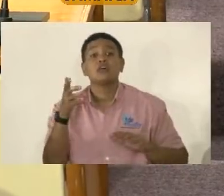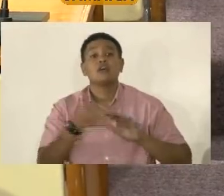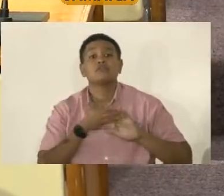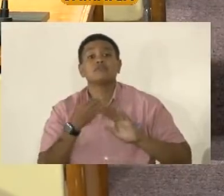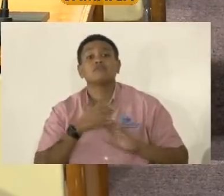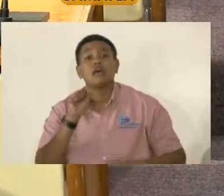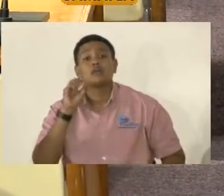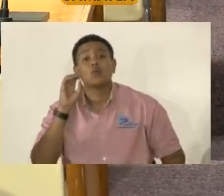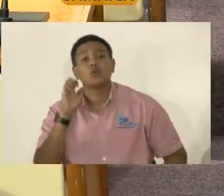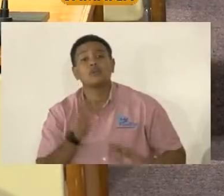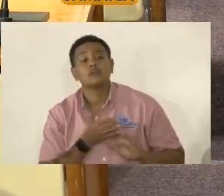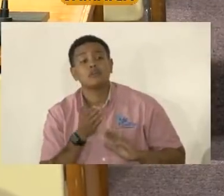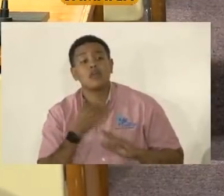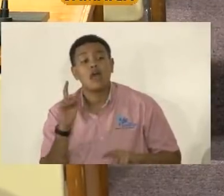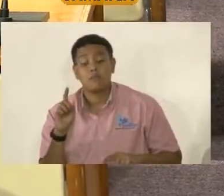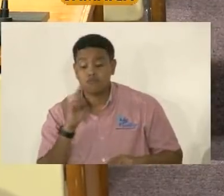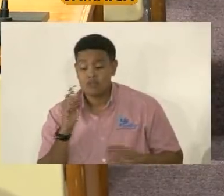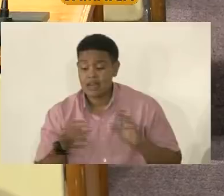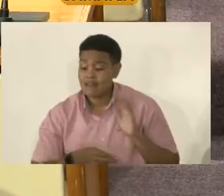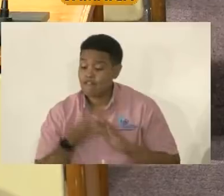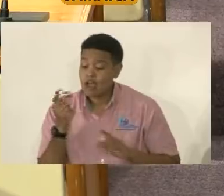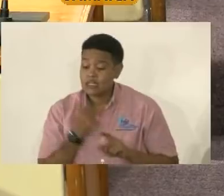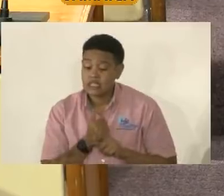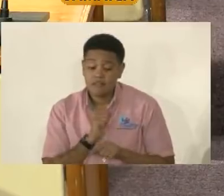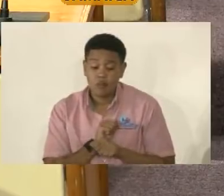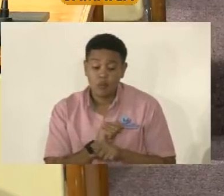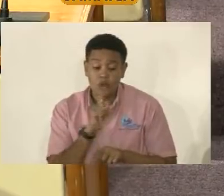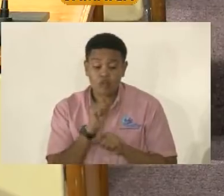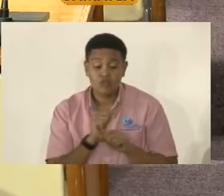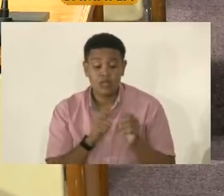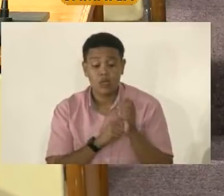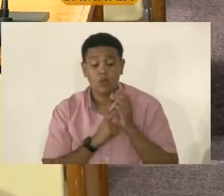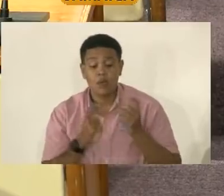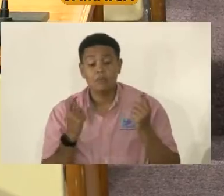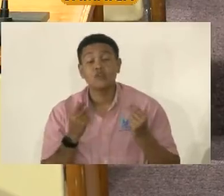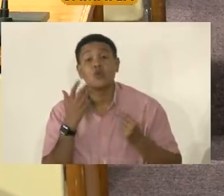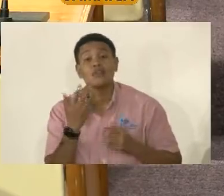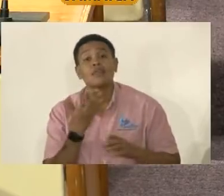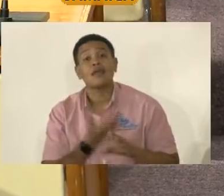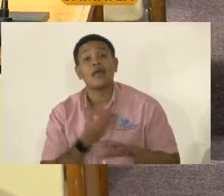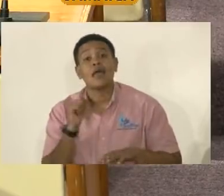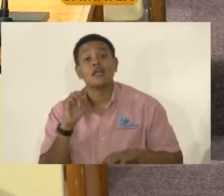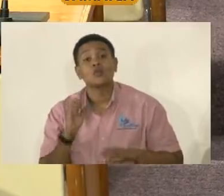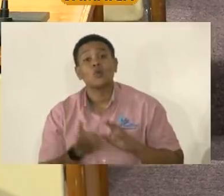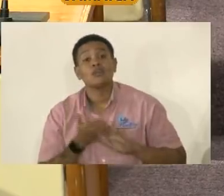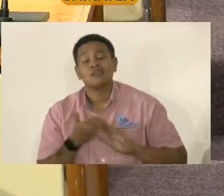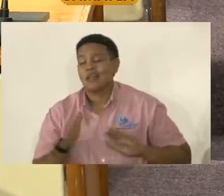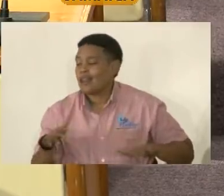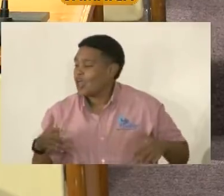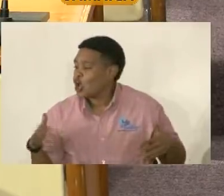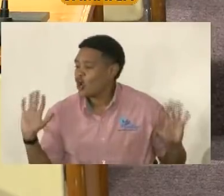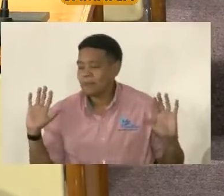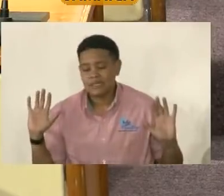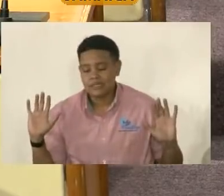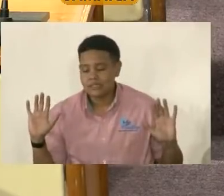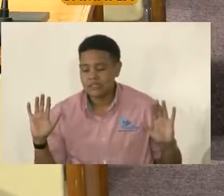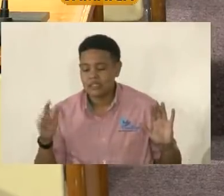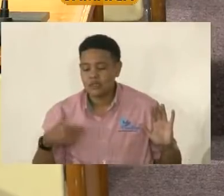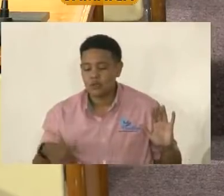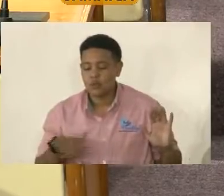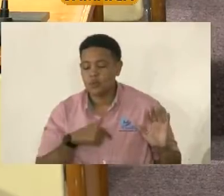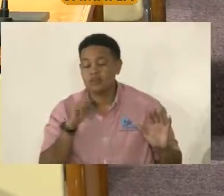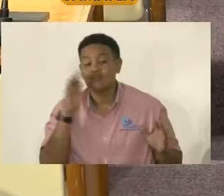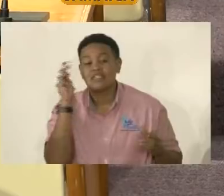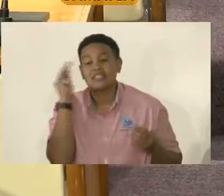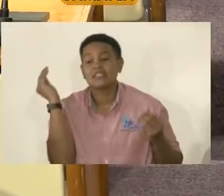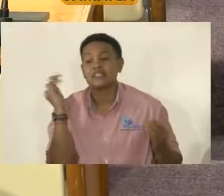quite frankly, Mr. President, the work that is required and that was being done under the state of emergency was not yet complete. We have said